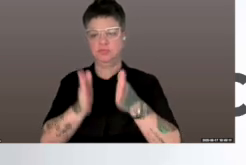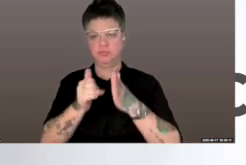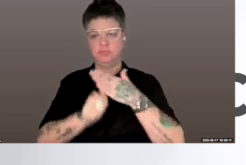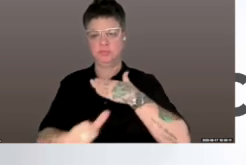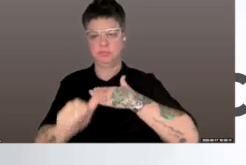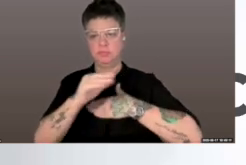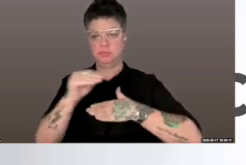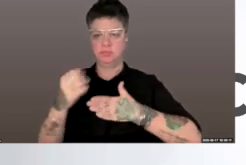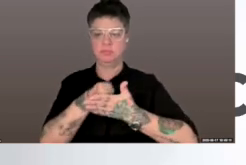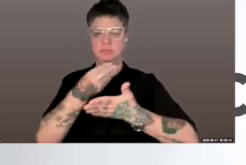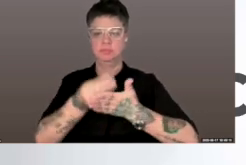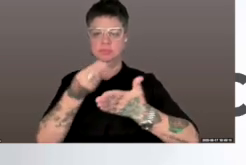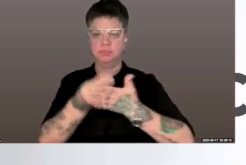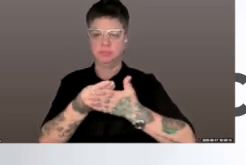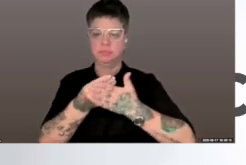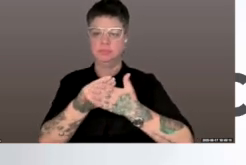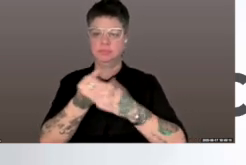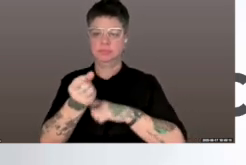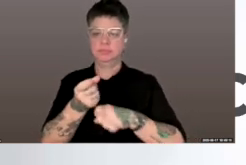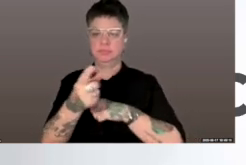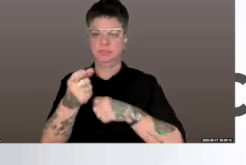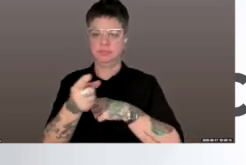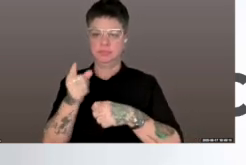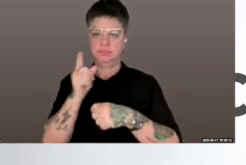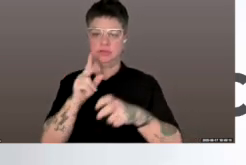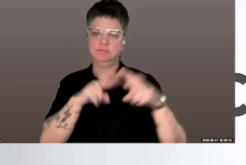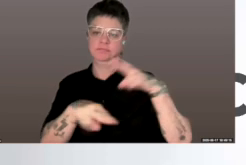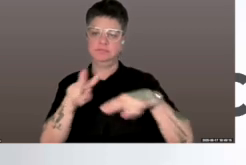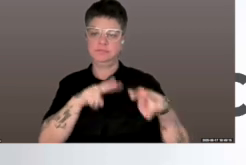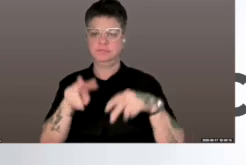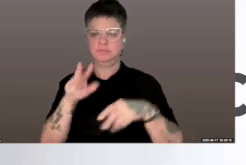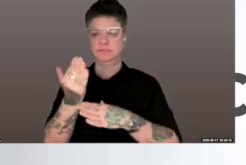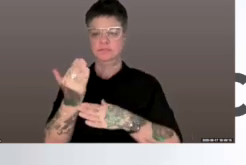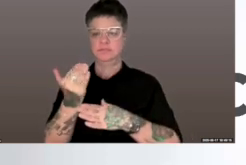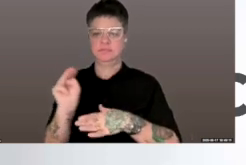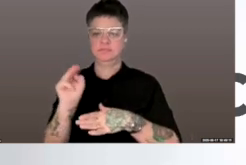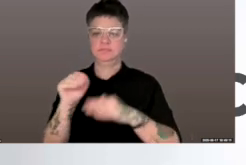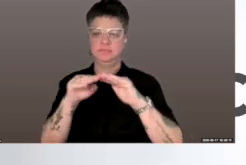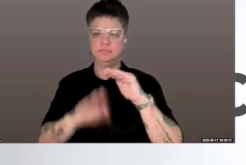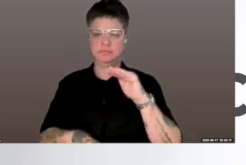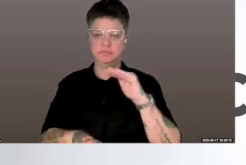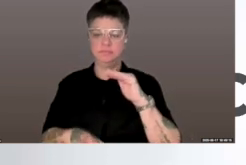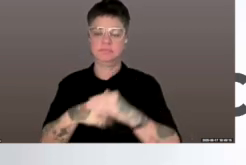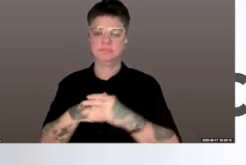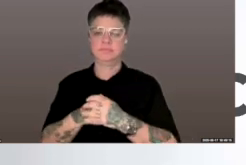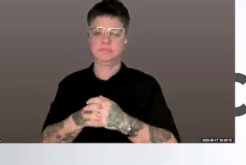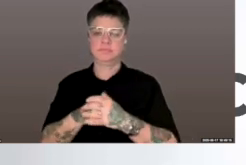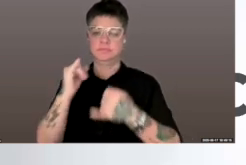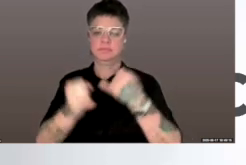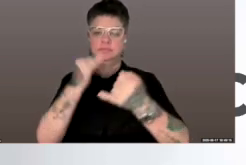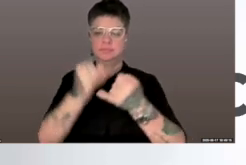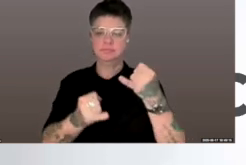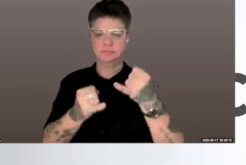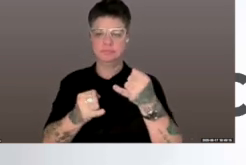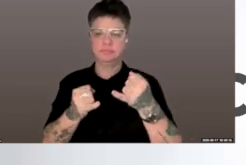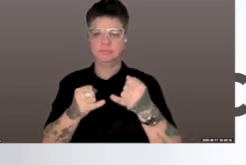definition. Currently, there's a definition that specifies the number of employees in addition to annual revenue. We're going to simplify this